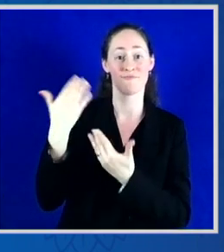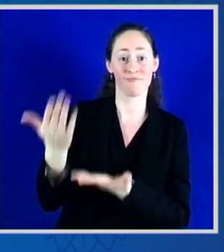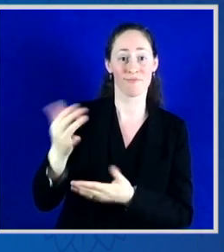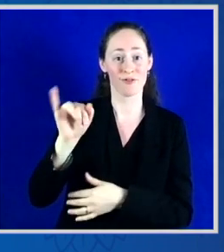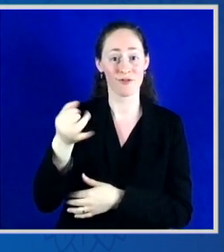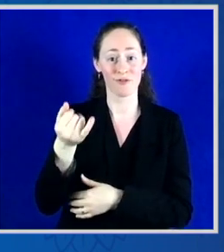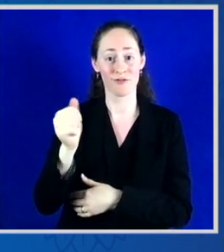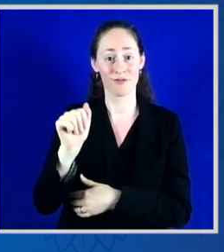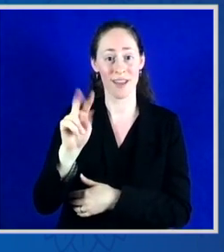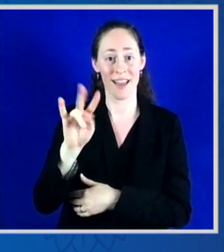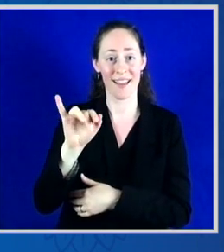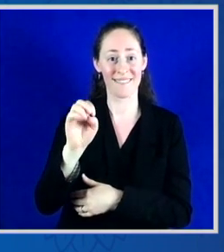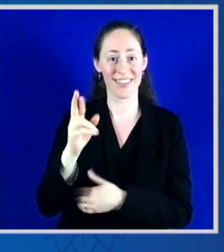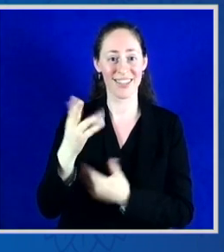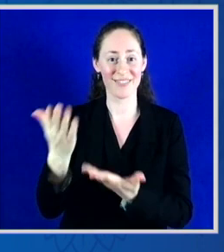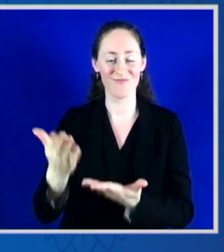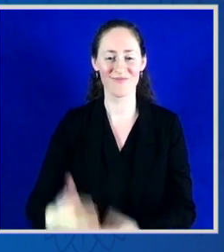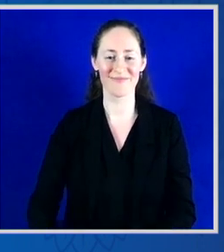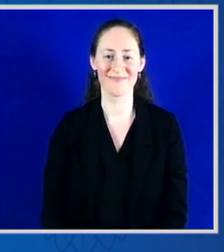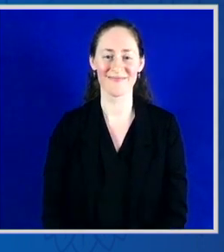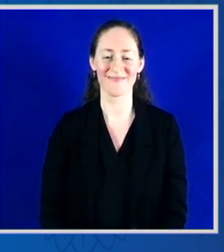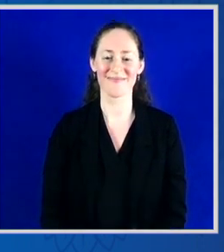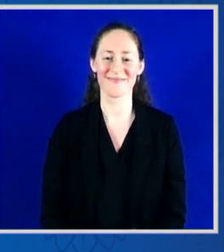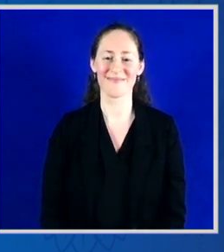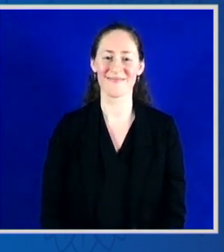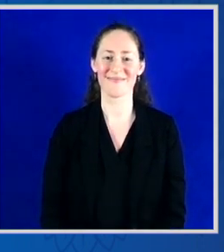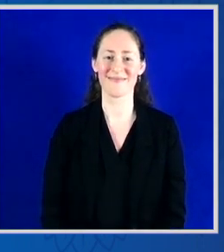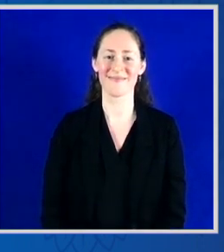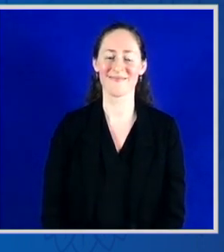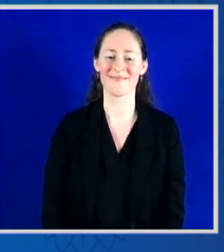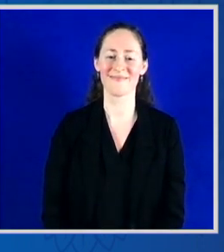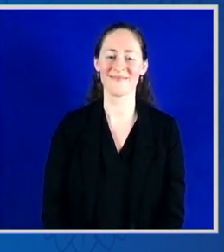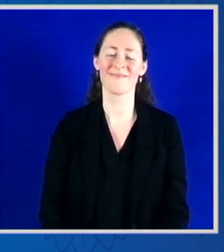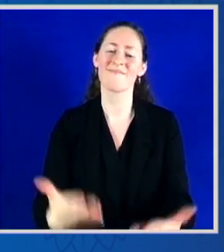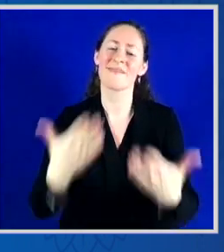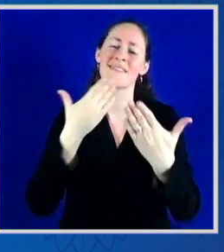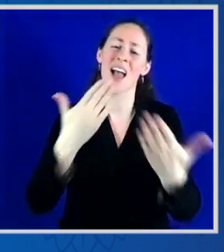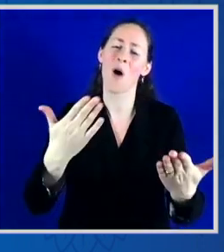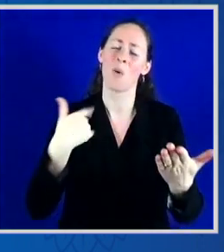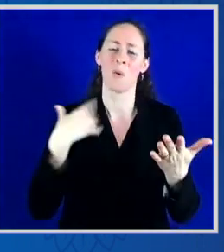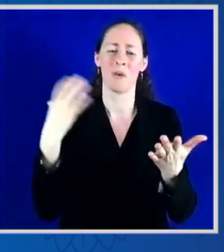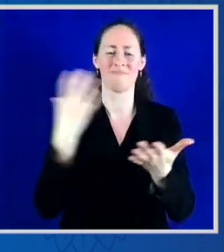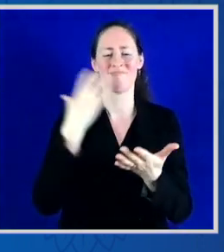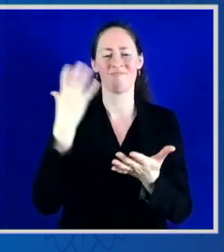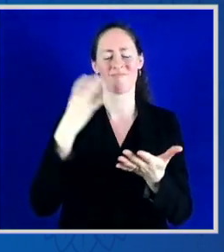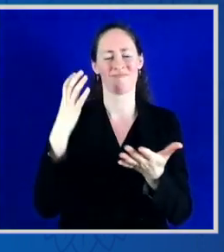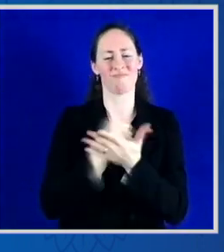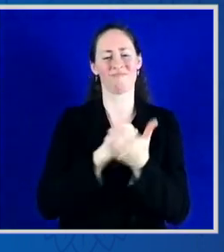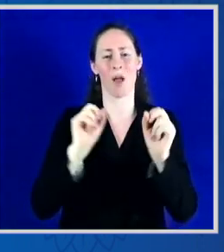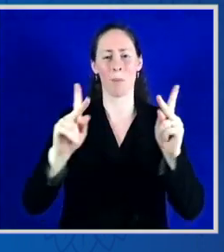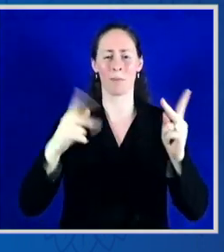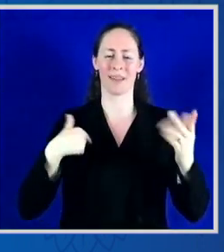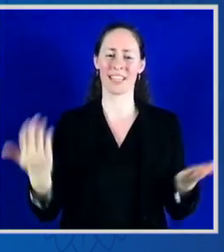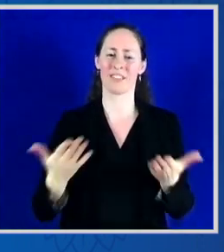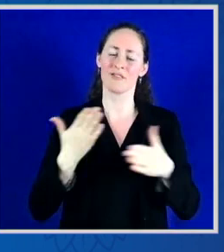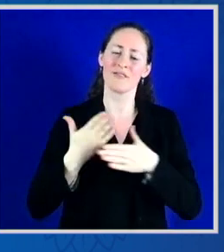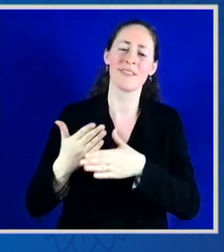Thank you so much for this amazing opportunity to be here and share my story. I'm deeply humbled to be